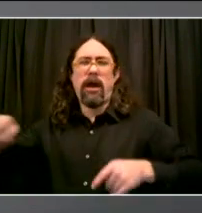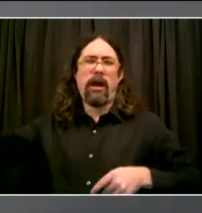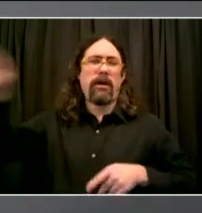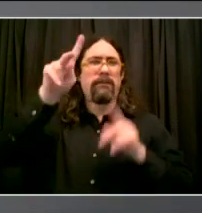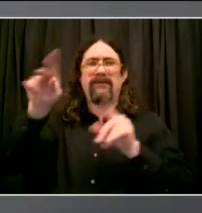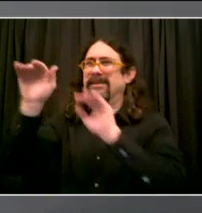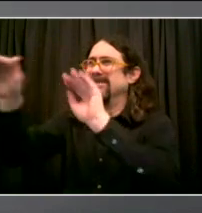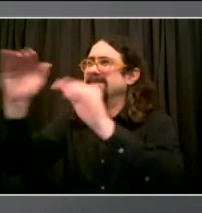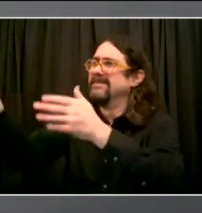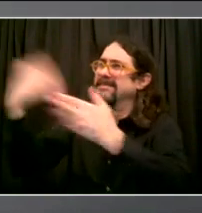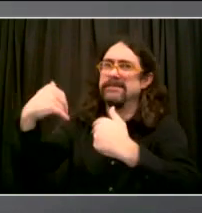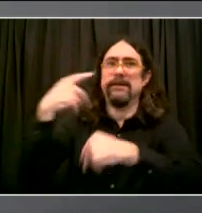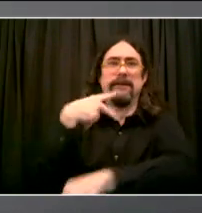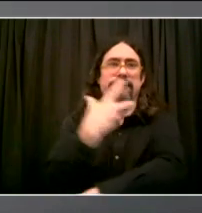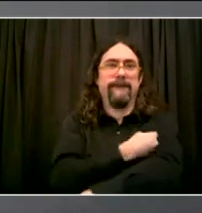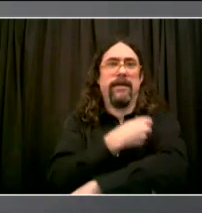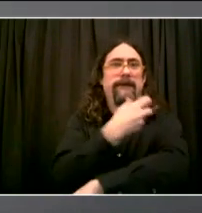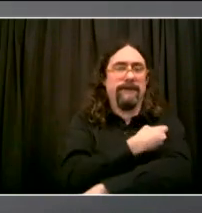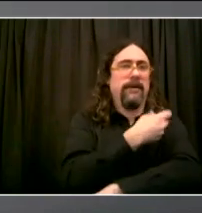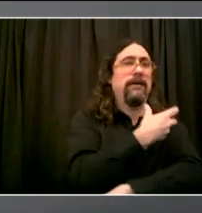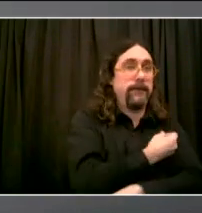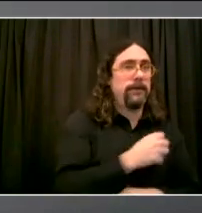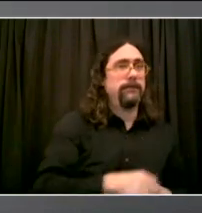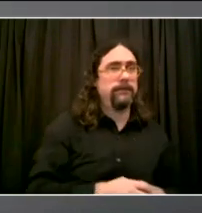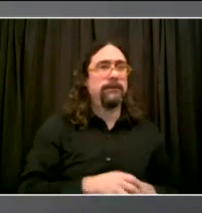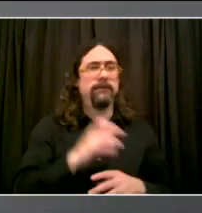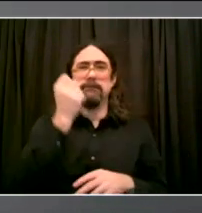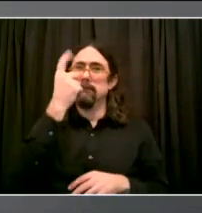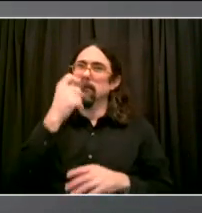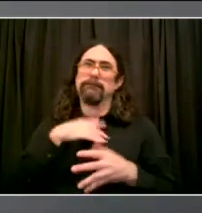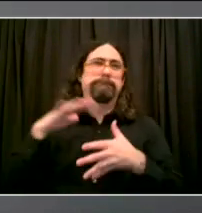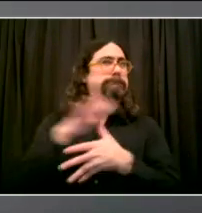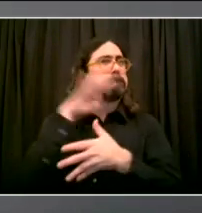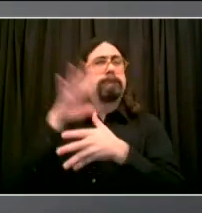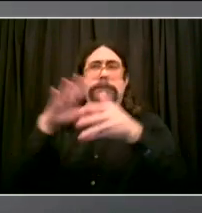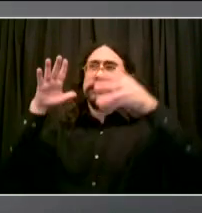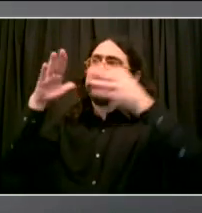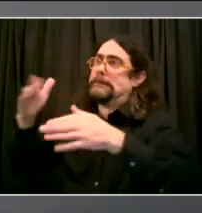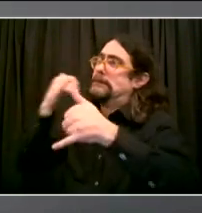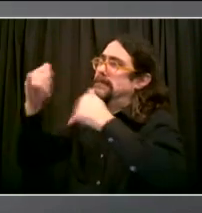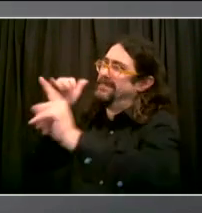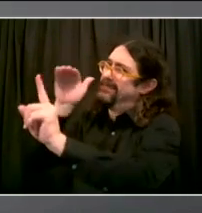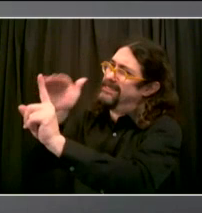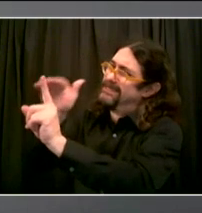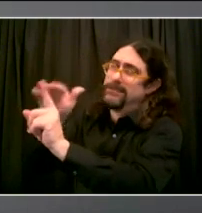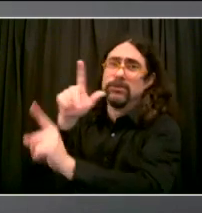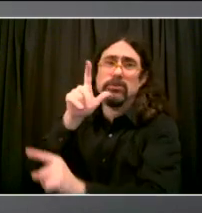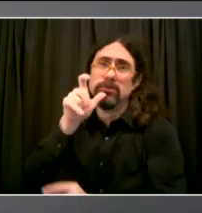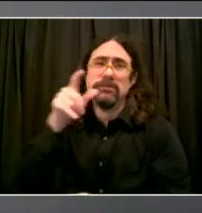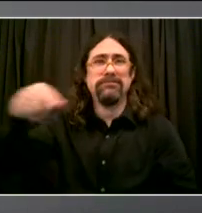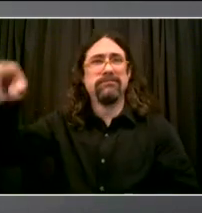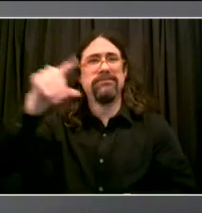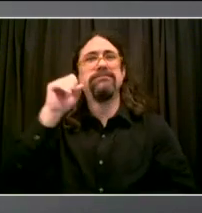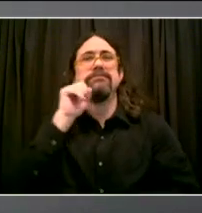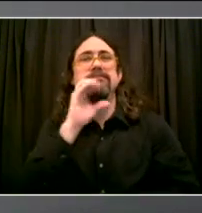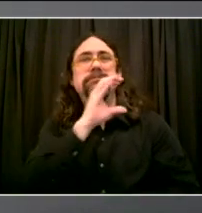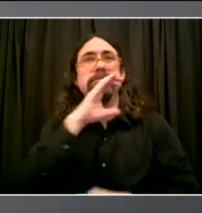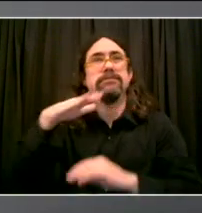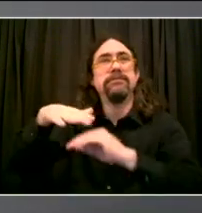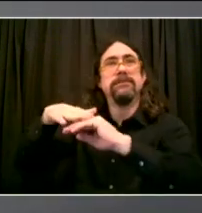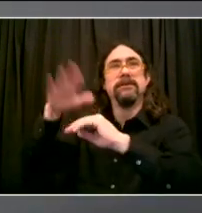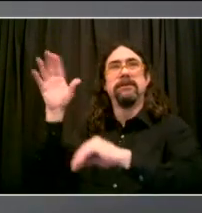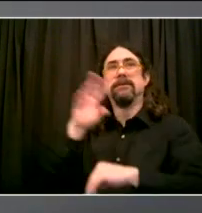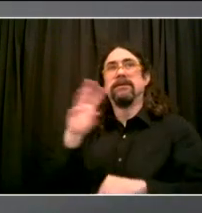and asking them to come in and be vaccinated. And we're setting aside appointments for our own patients so that we know